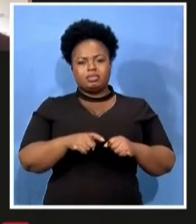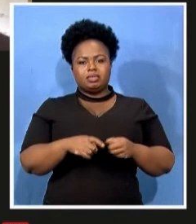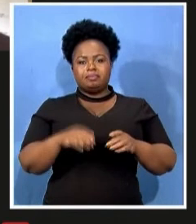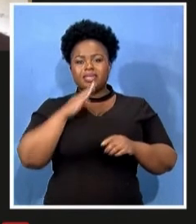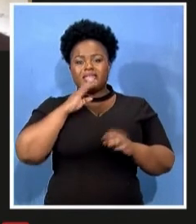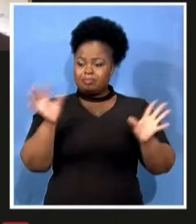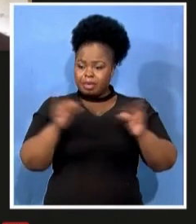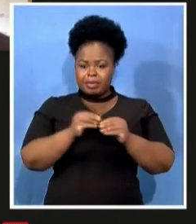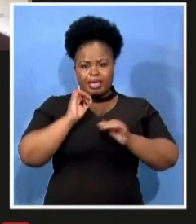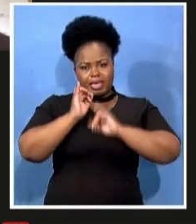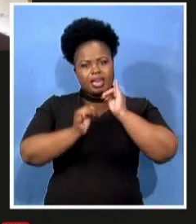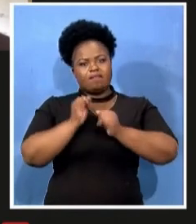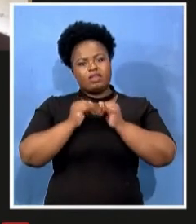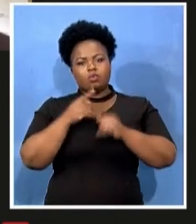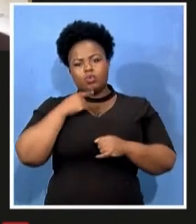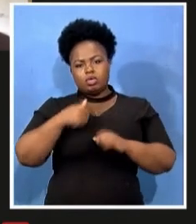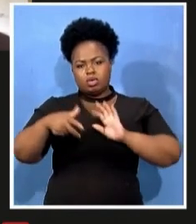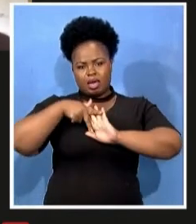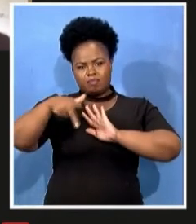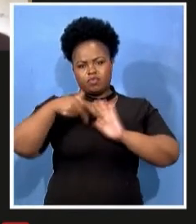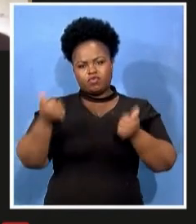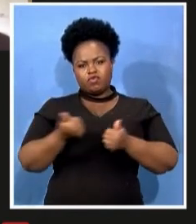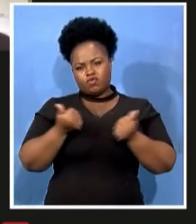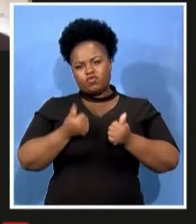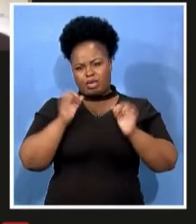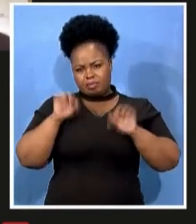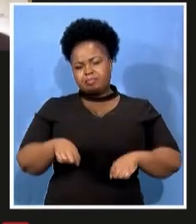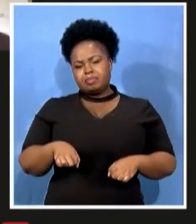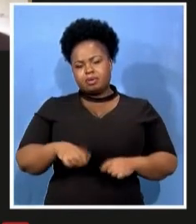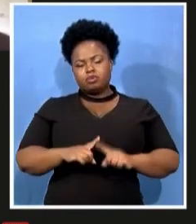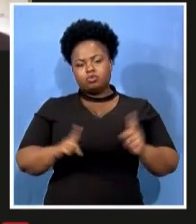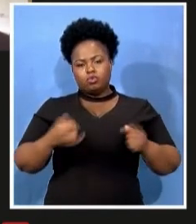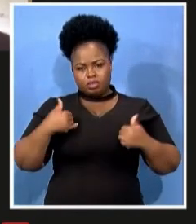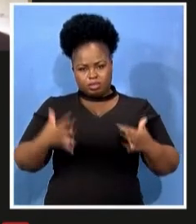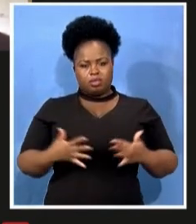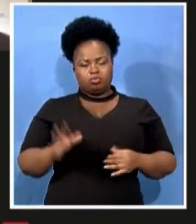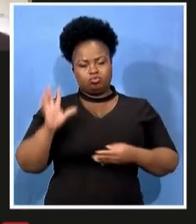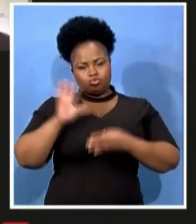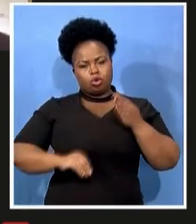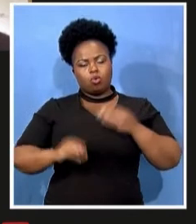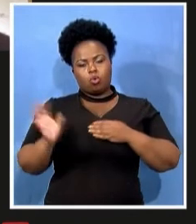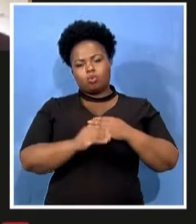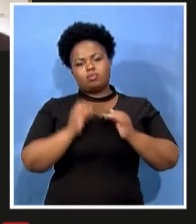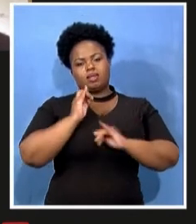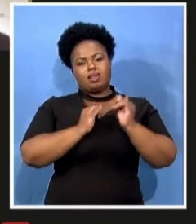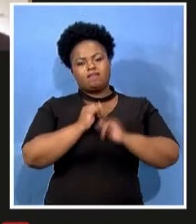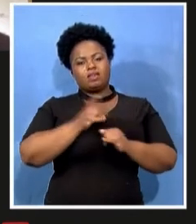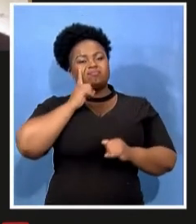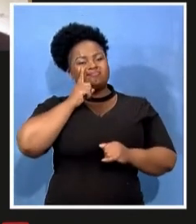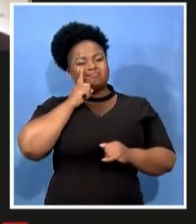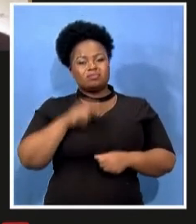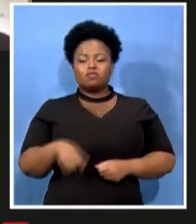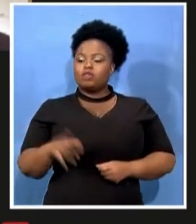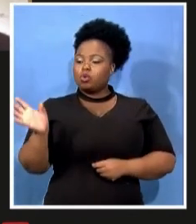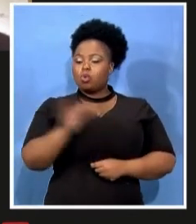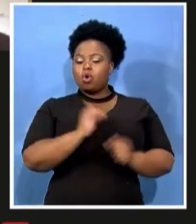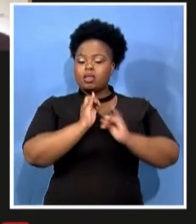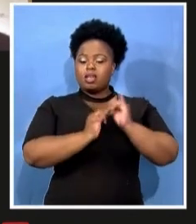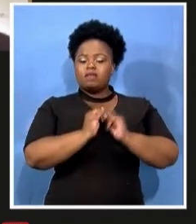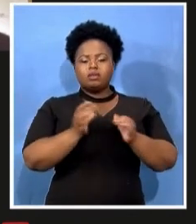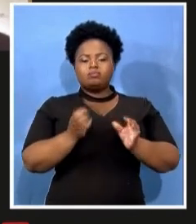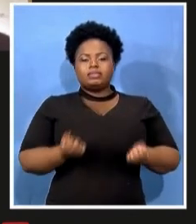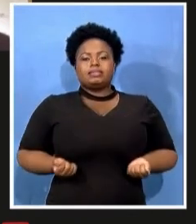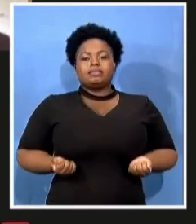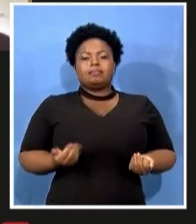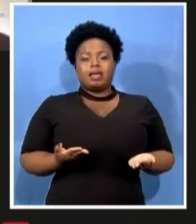now start talking about all of that. Then secondly, we have to look at the supply. So for example, if someone has got a very good, there's got